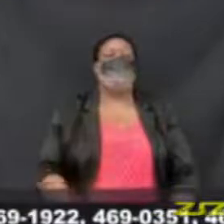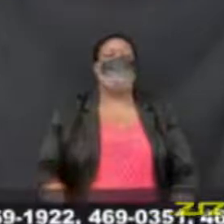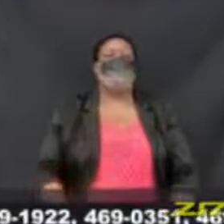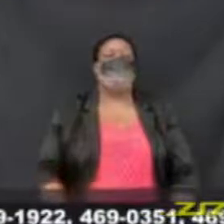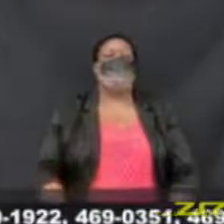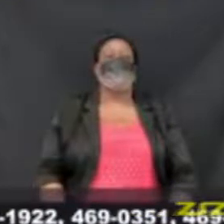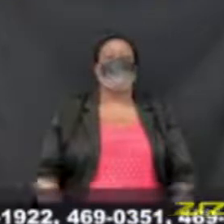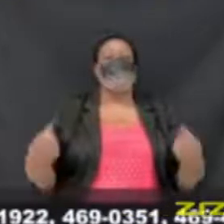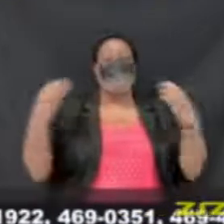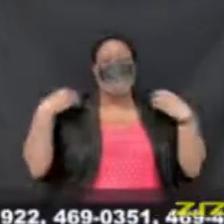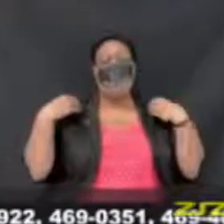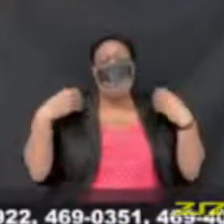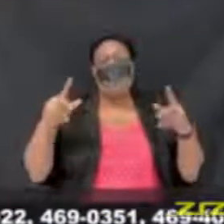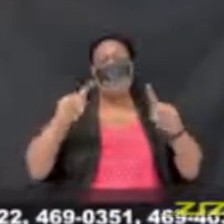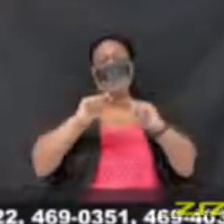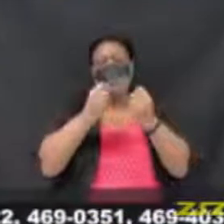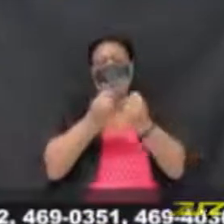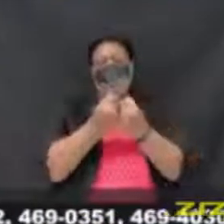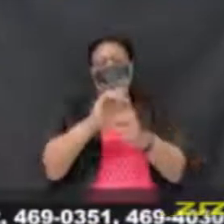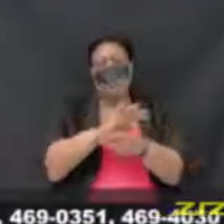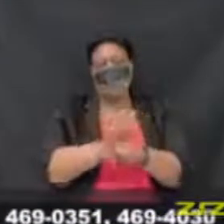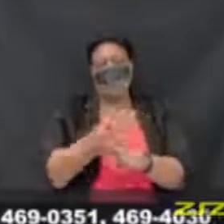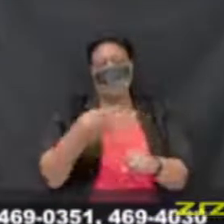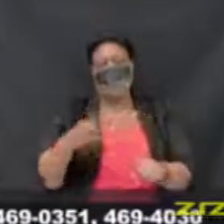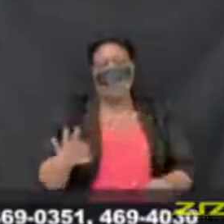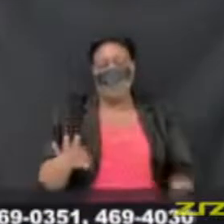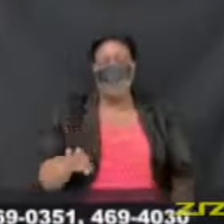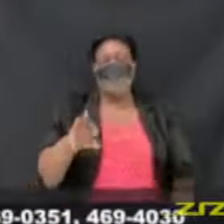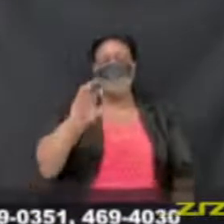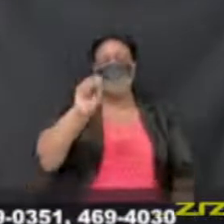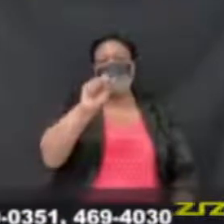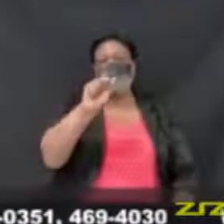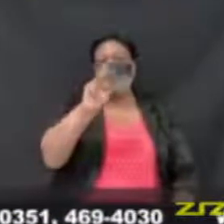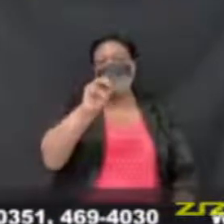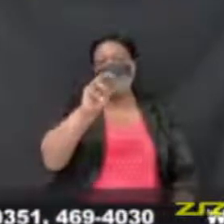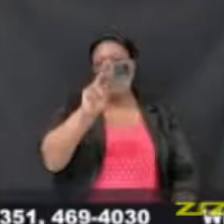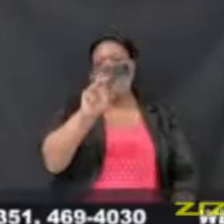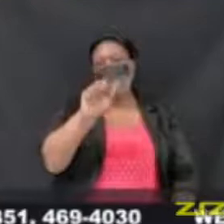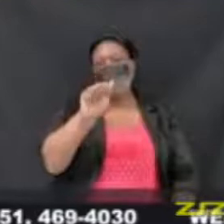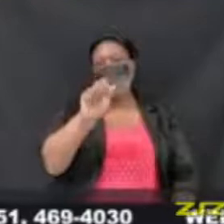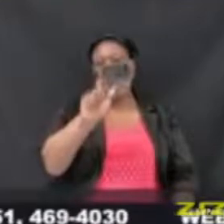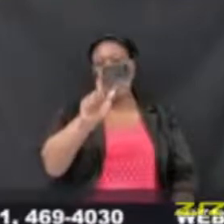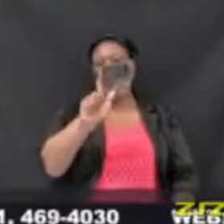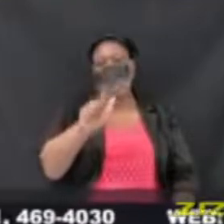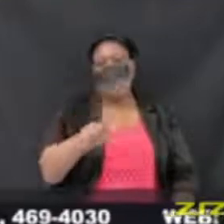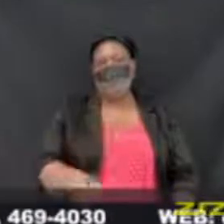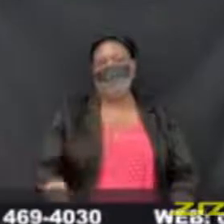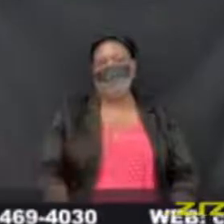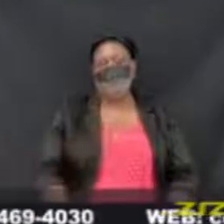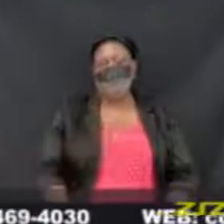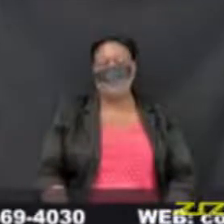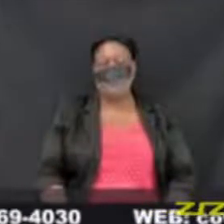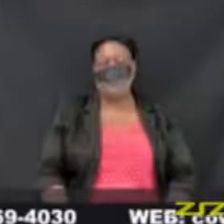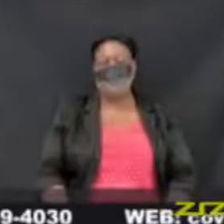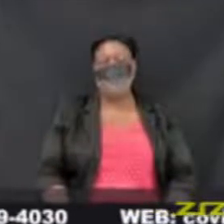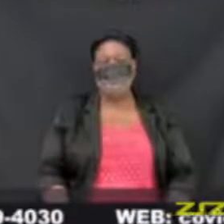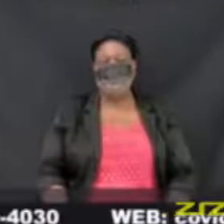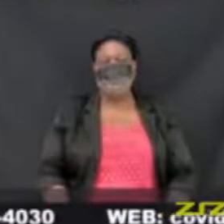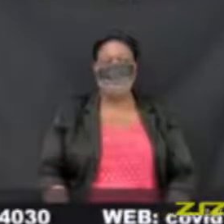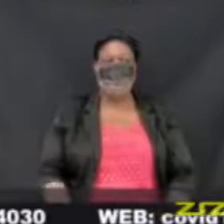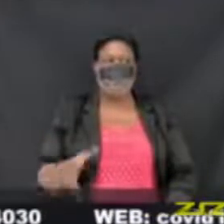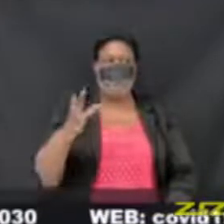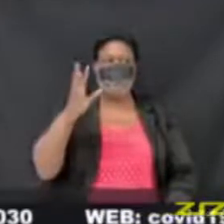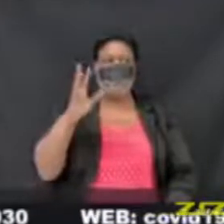NEOC and the National Disaster Coordinator, Mr. Abdias Samuel. We thank Mrs. French for her usual assistance in